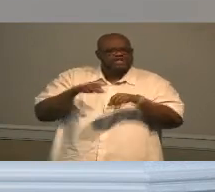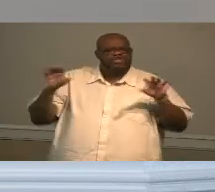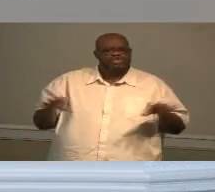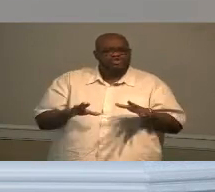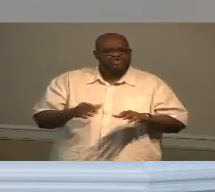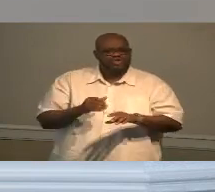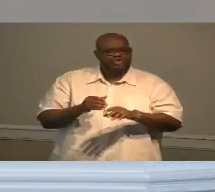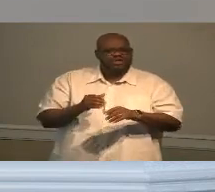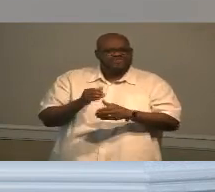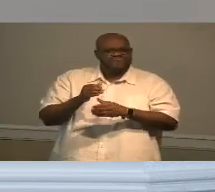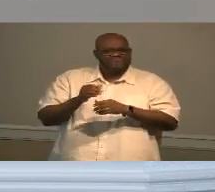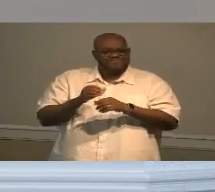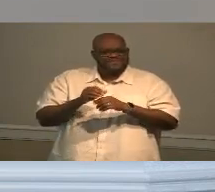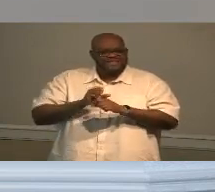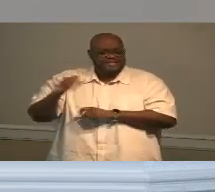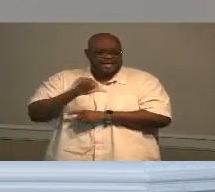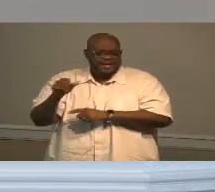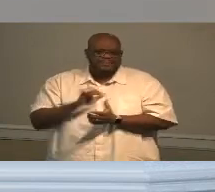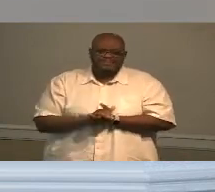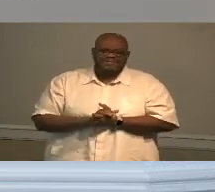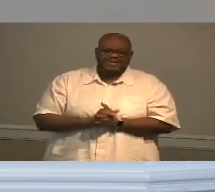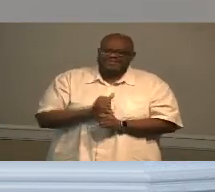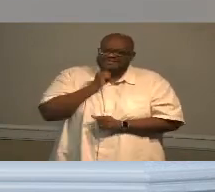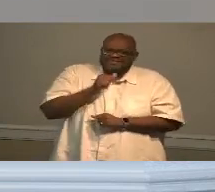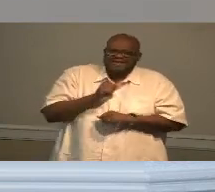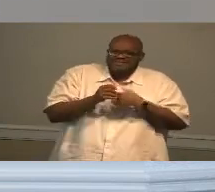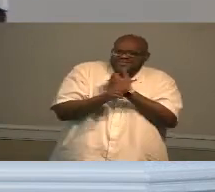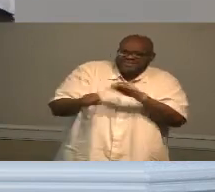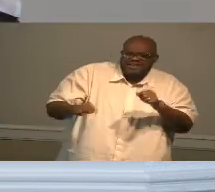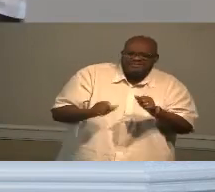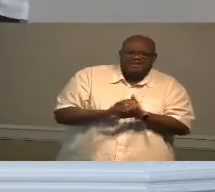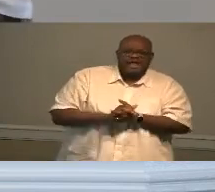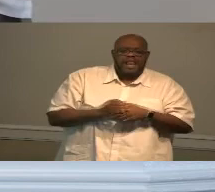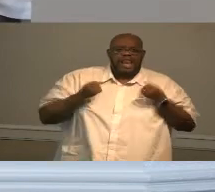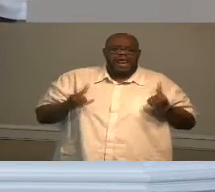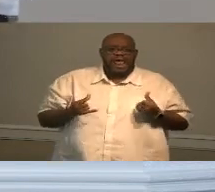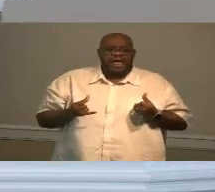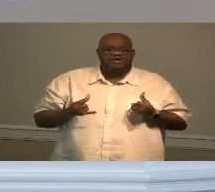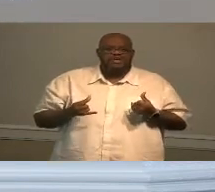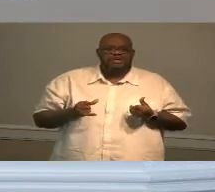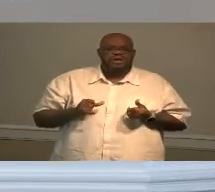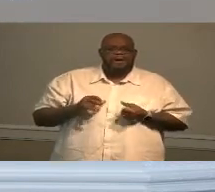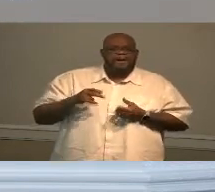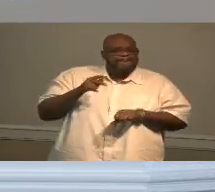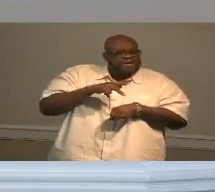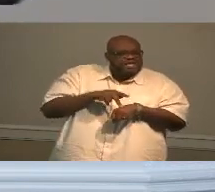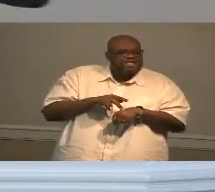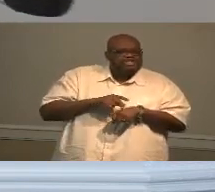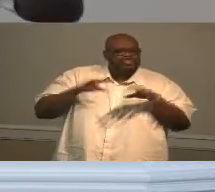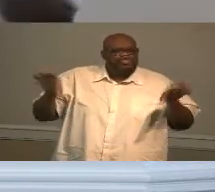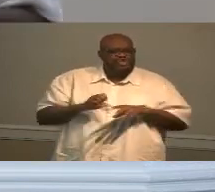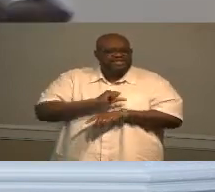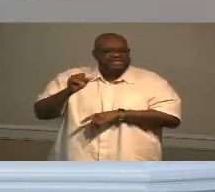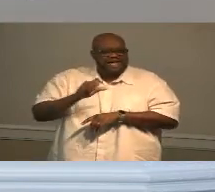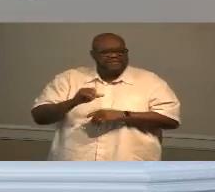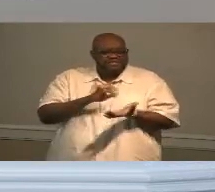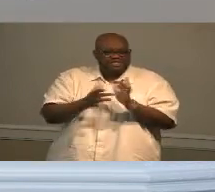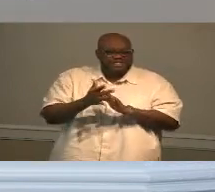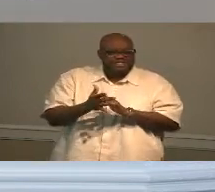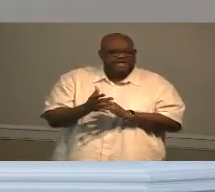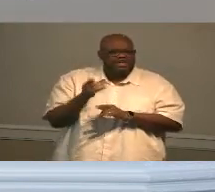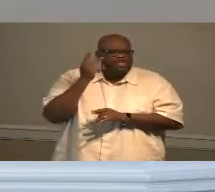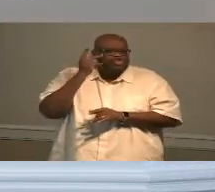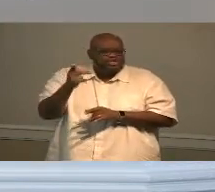safety, security, and now he defies gravity and he's walking on water. I want you to envision what's unfolding.